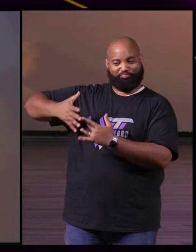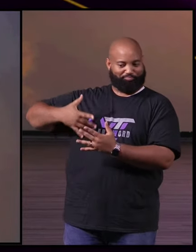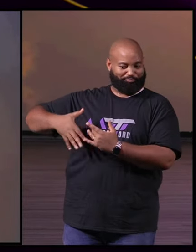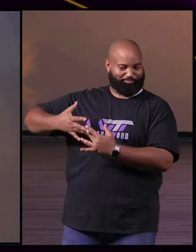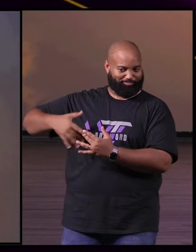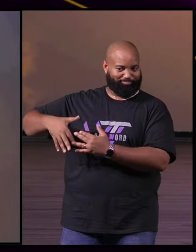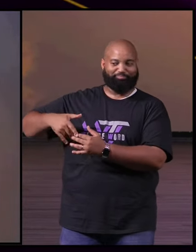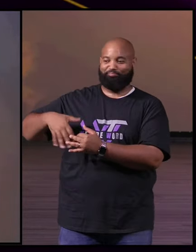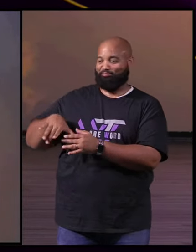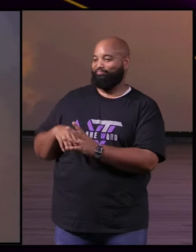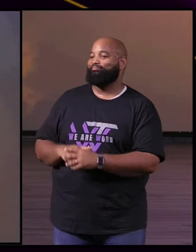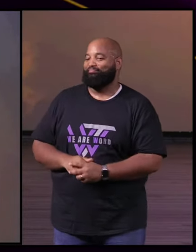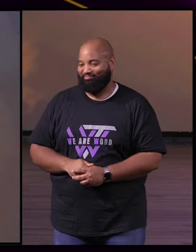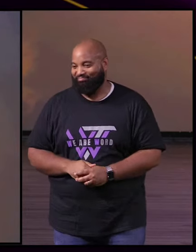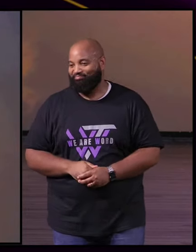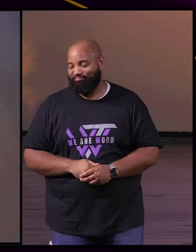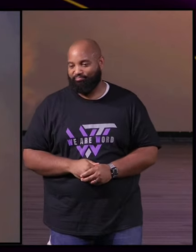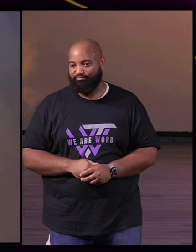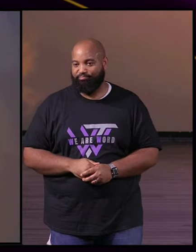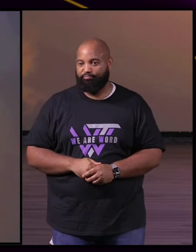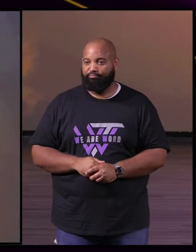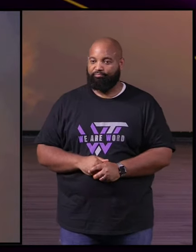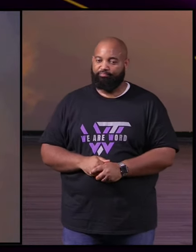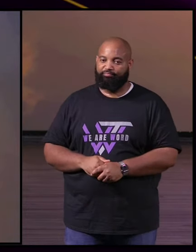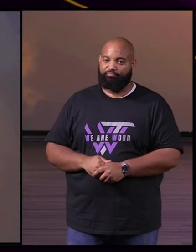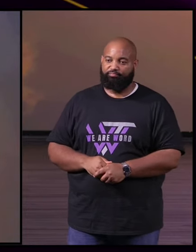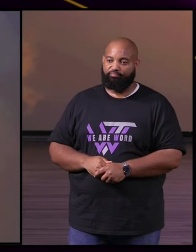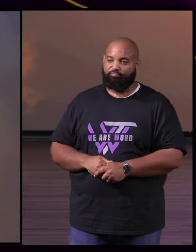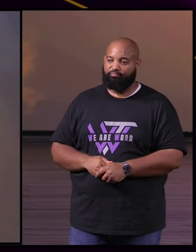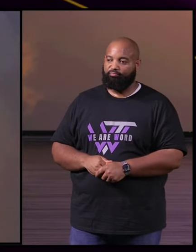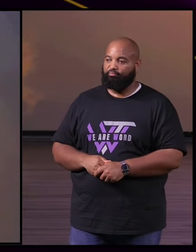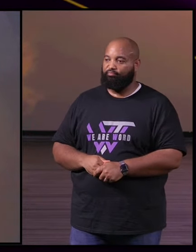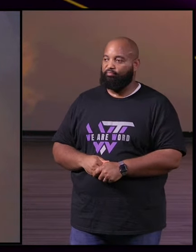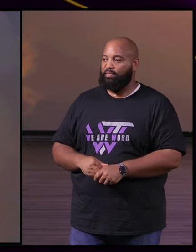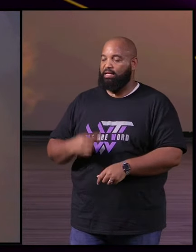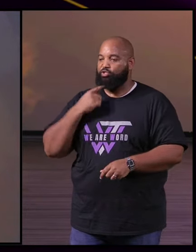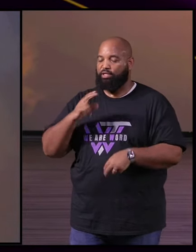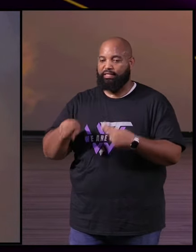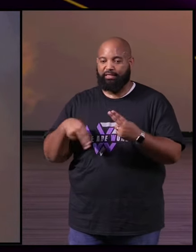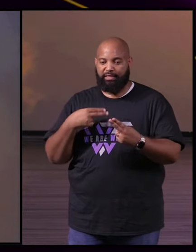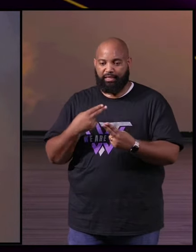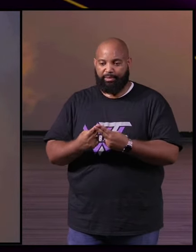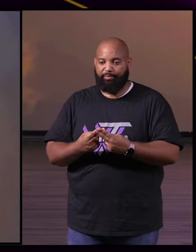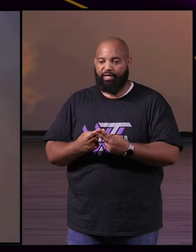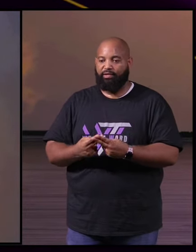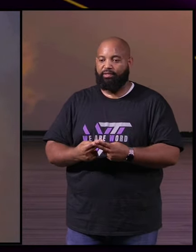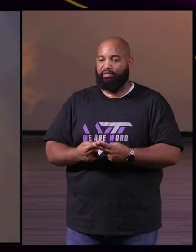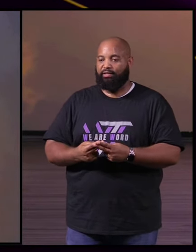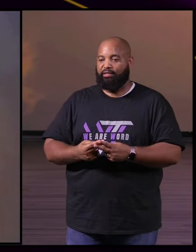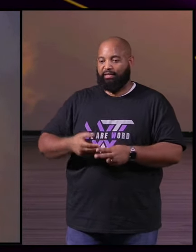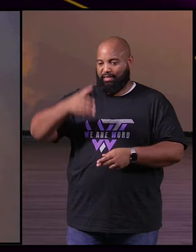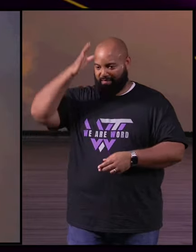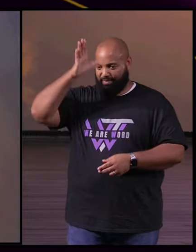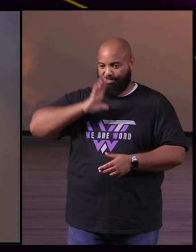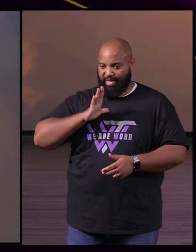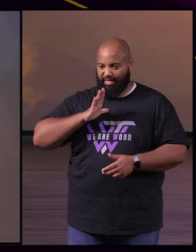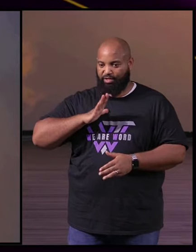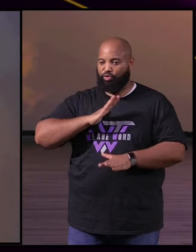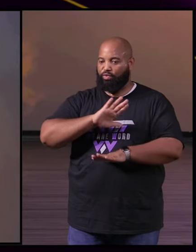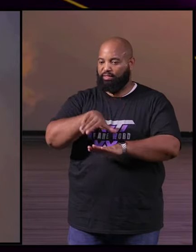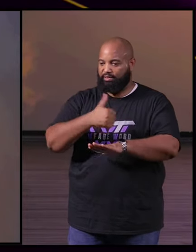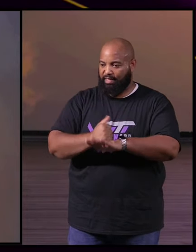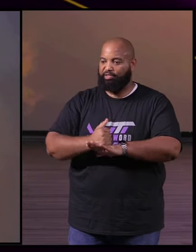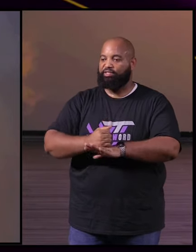I want to deliberately take my time with this because I'm talking about the father of the faith.